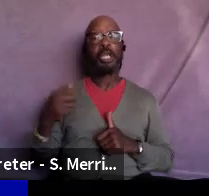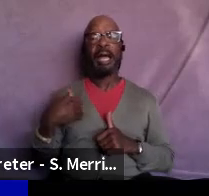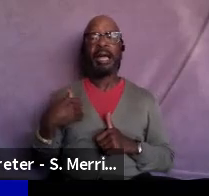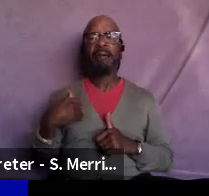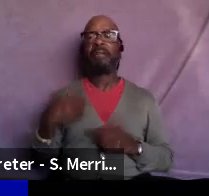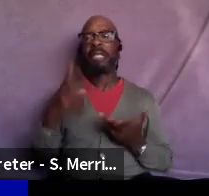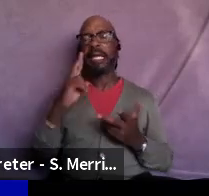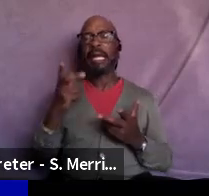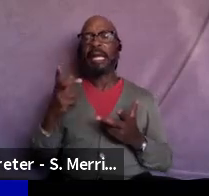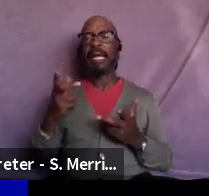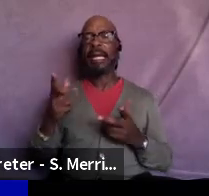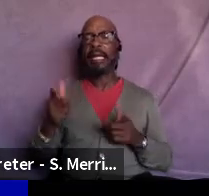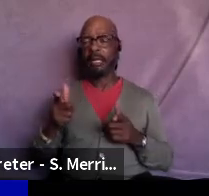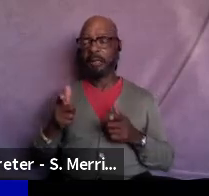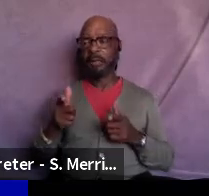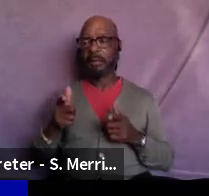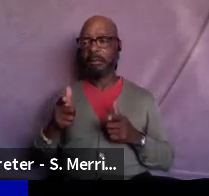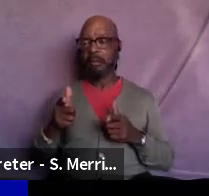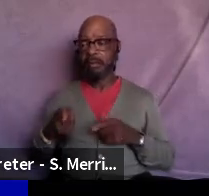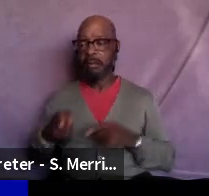lifts to do that safely.